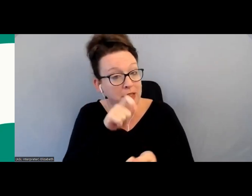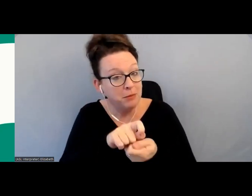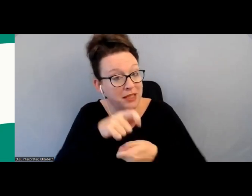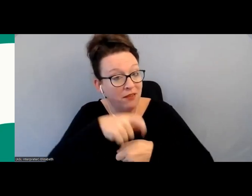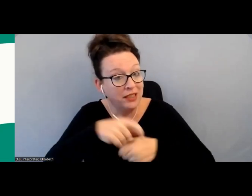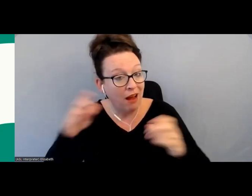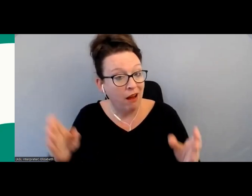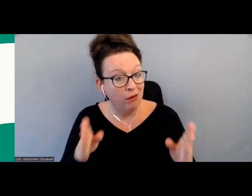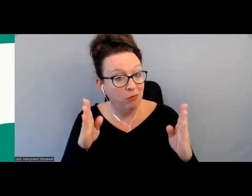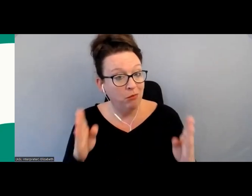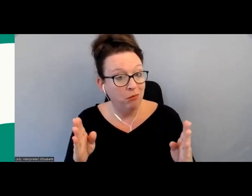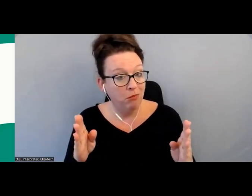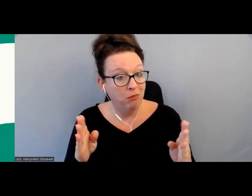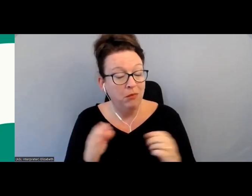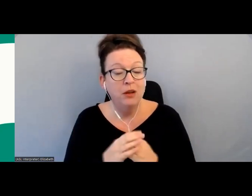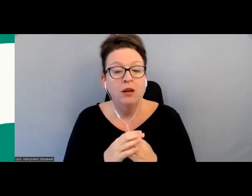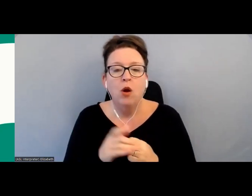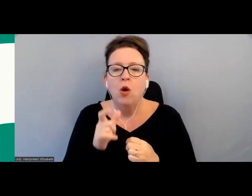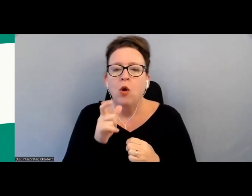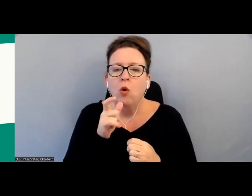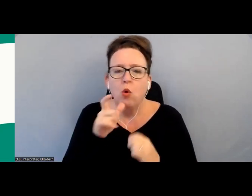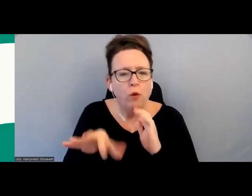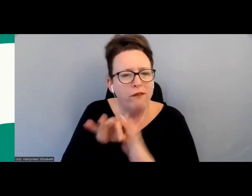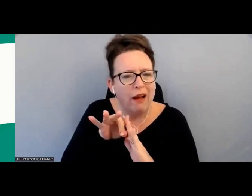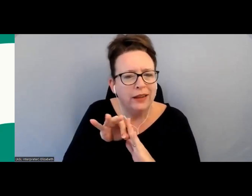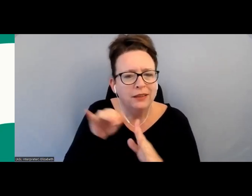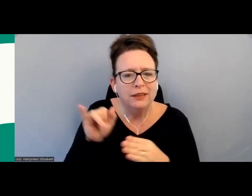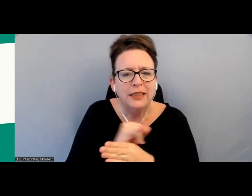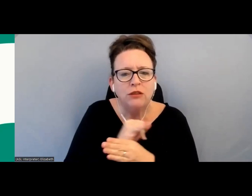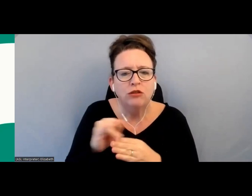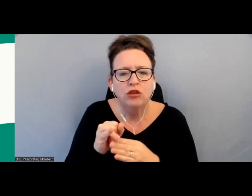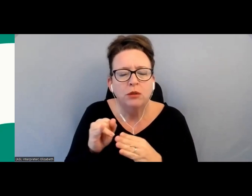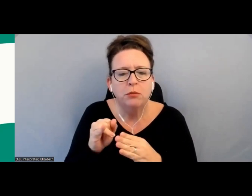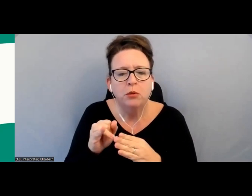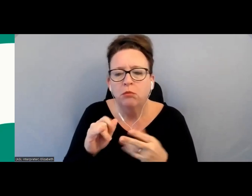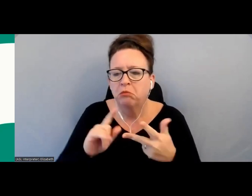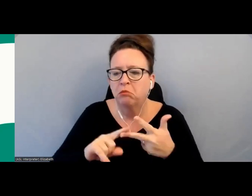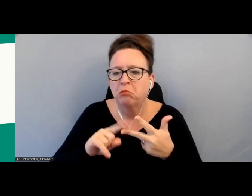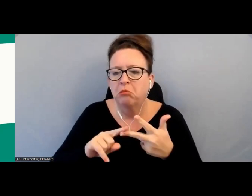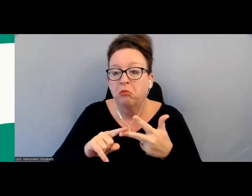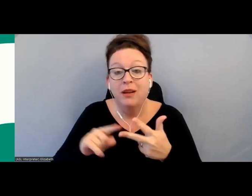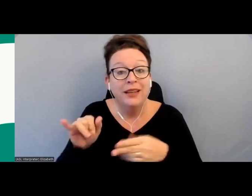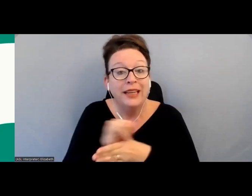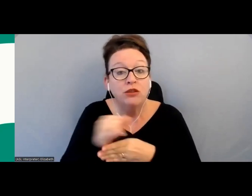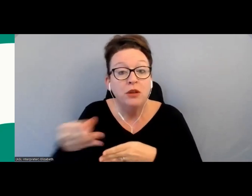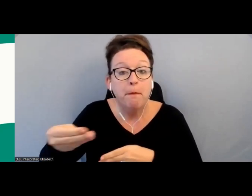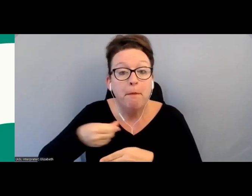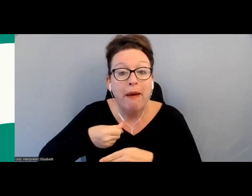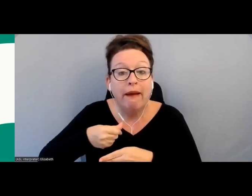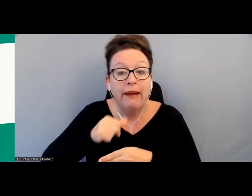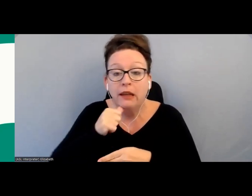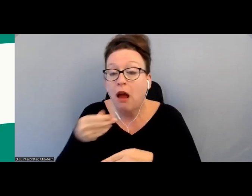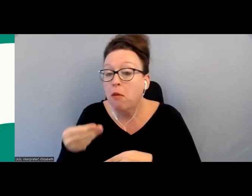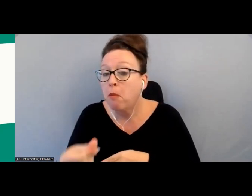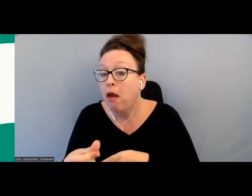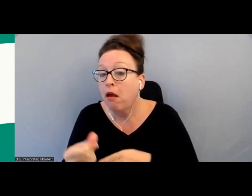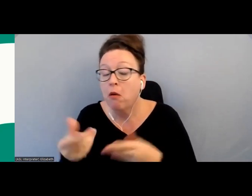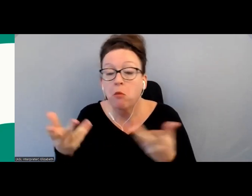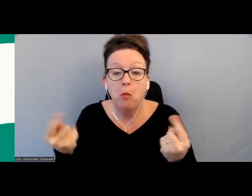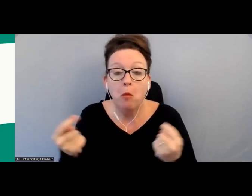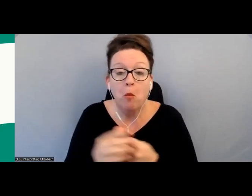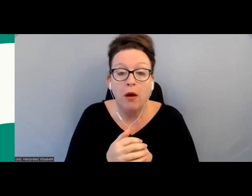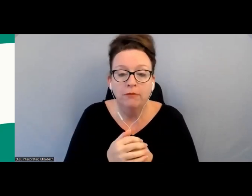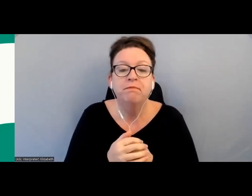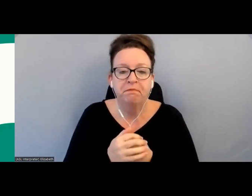period? Who finds the internship? Are they paid or unpaid? So